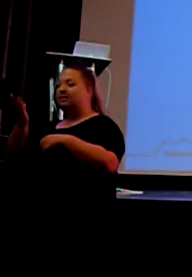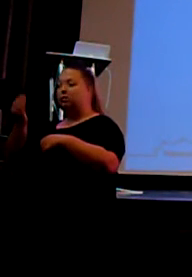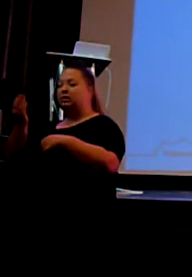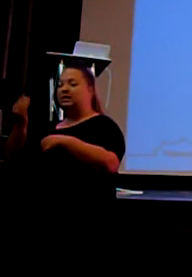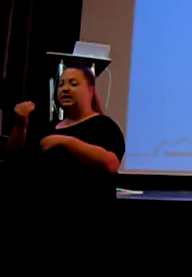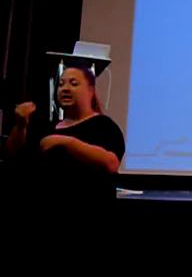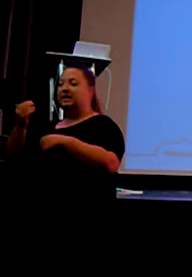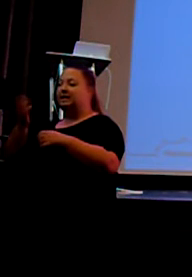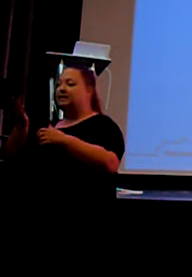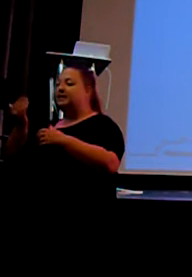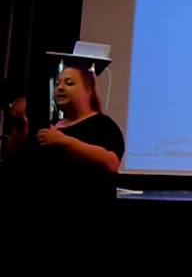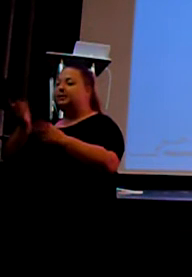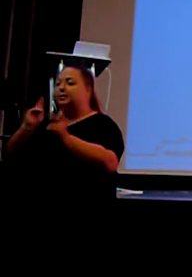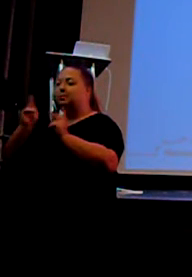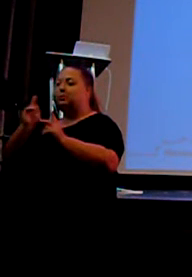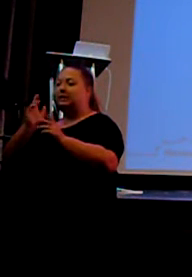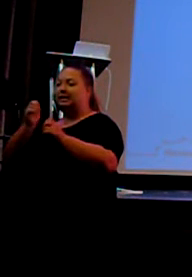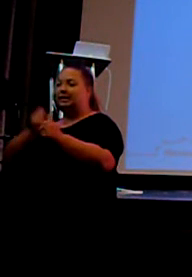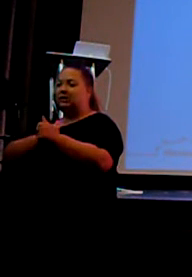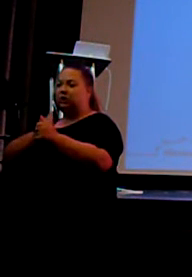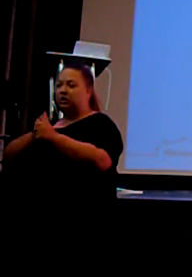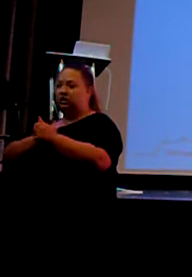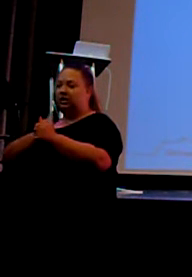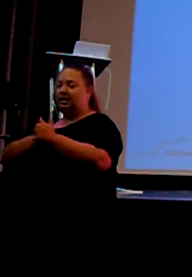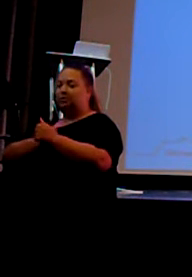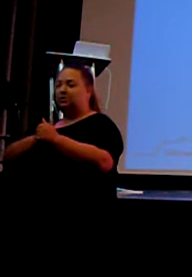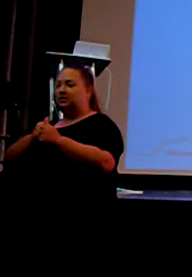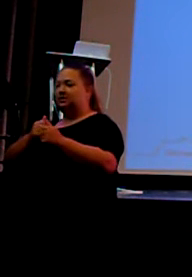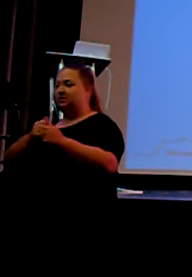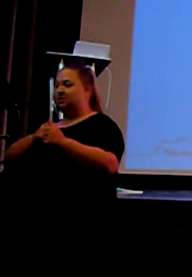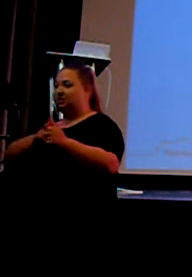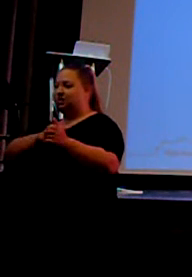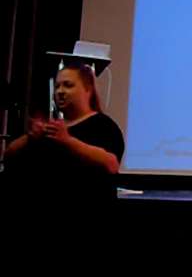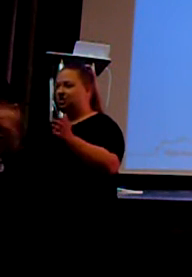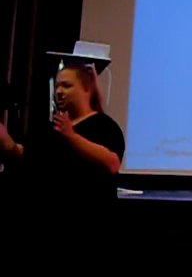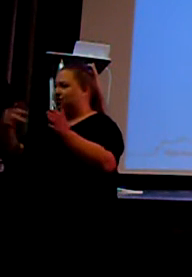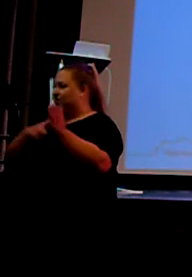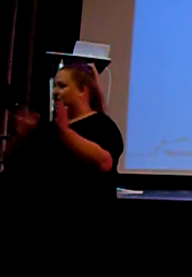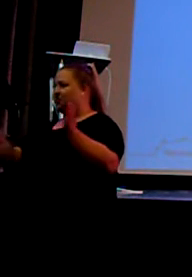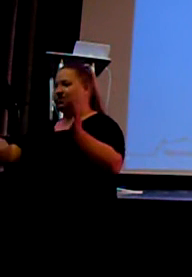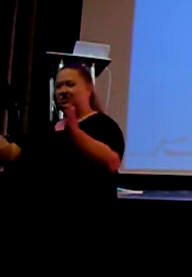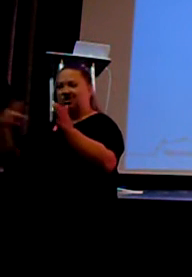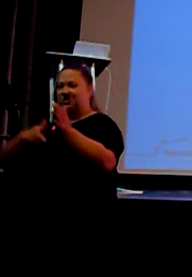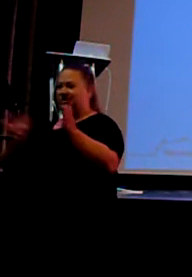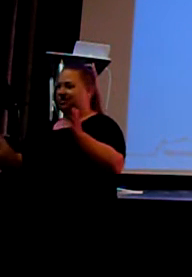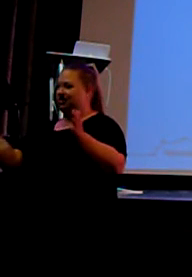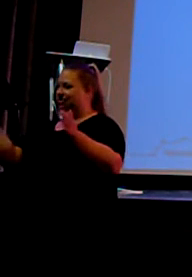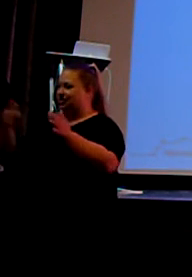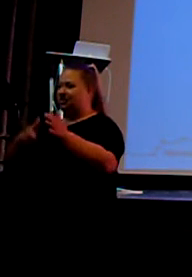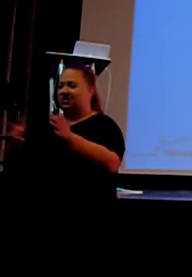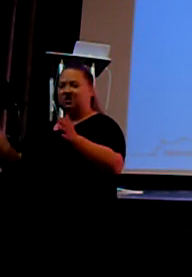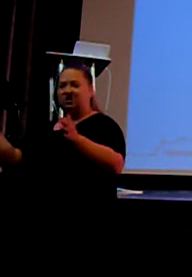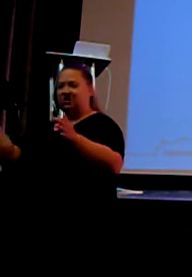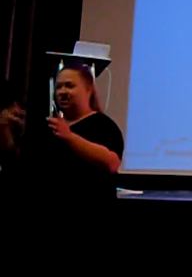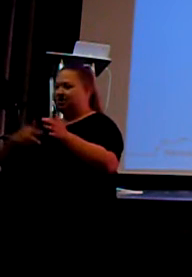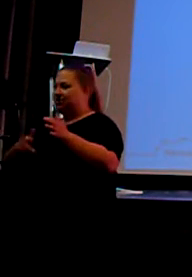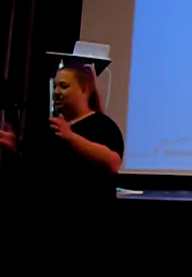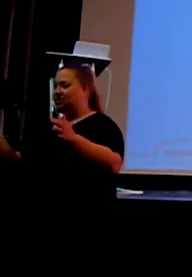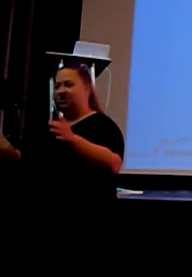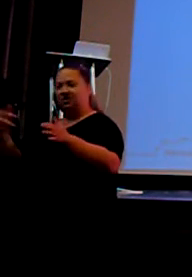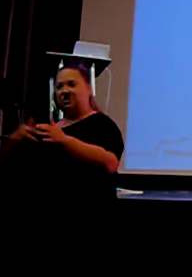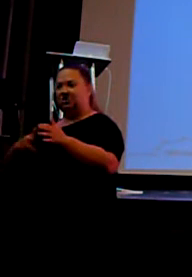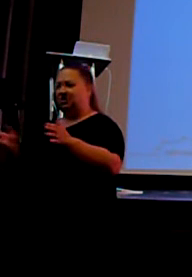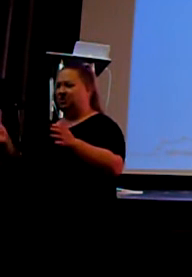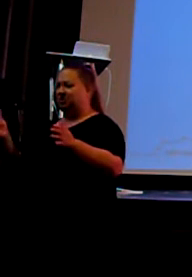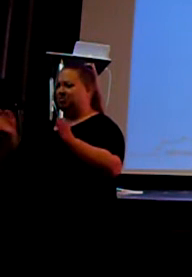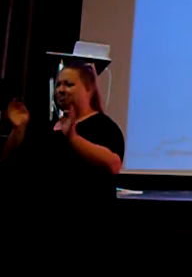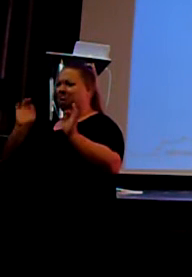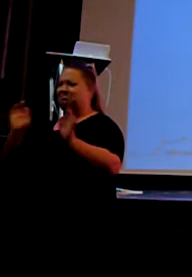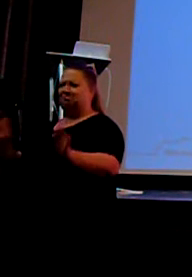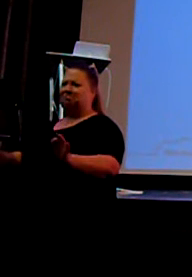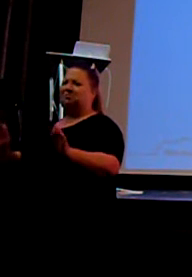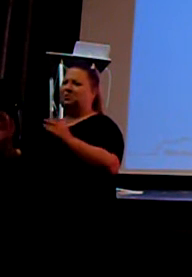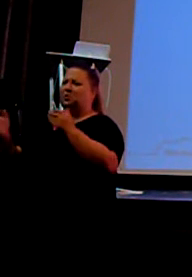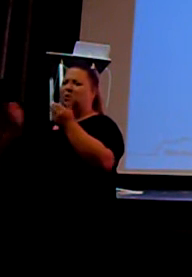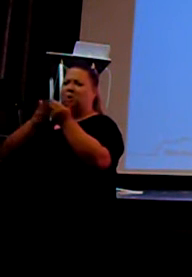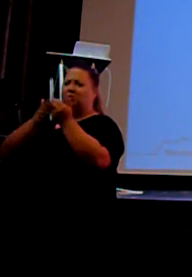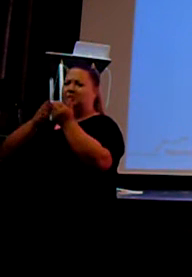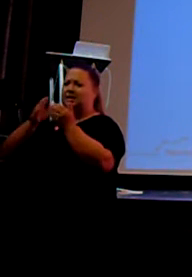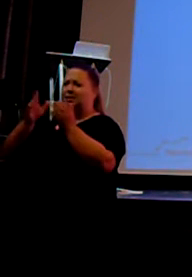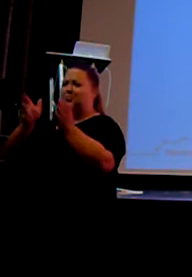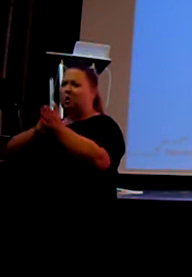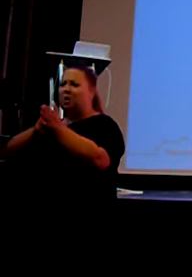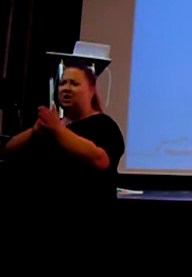each, but they were just going like a conveyor belt. And we were on dynamic positioning quite close to the port.